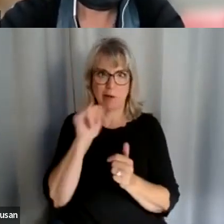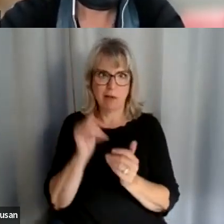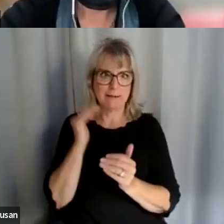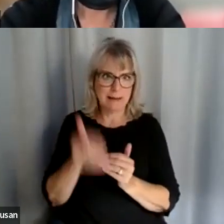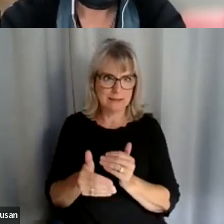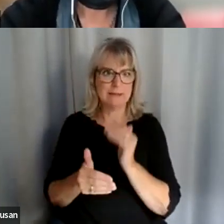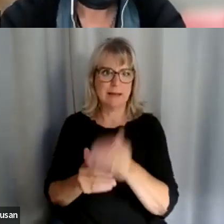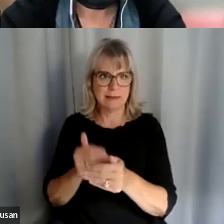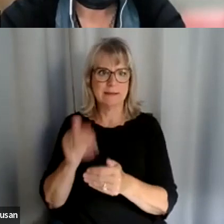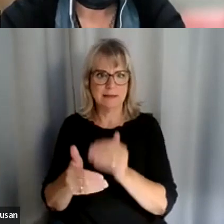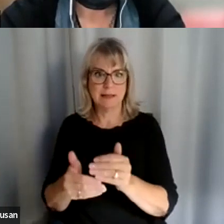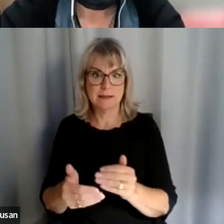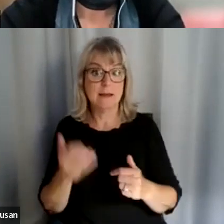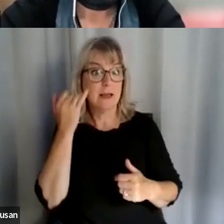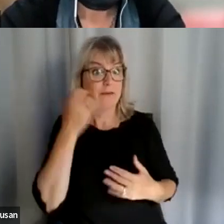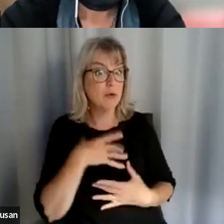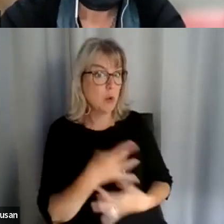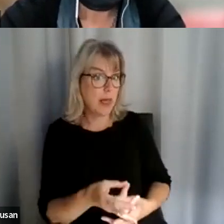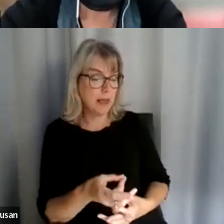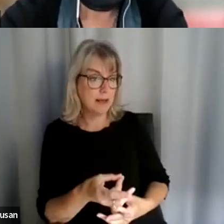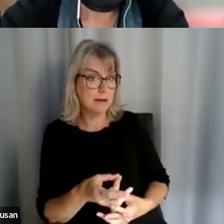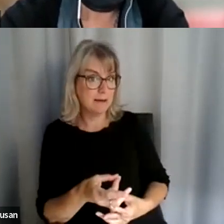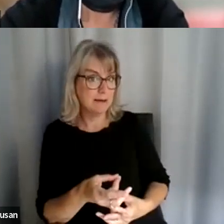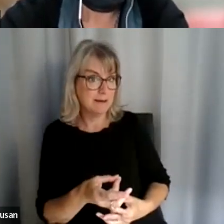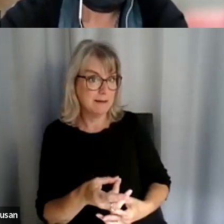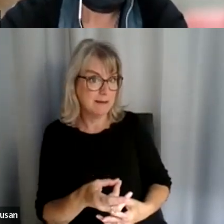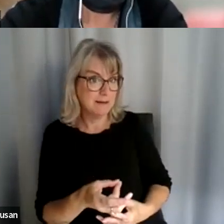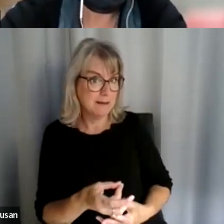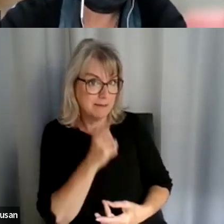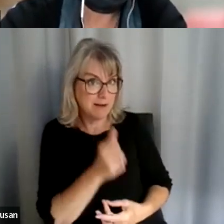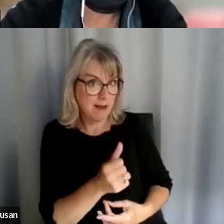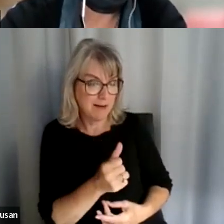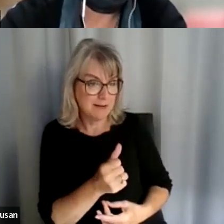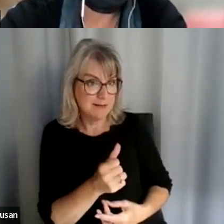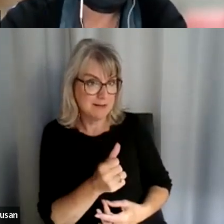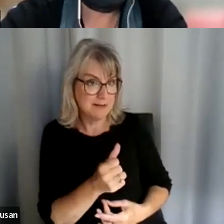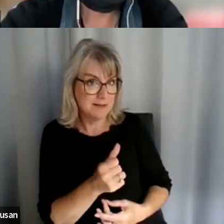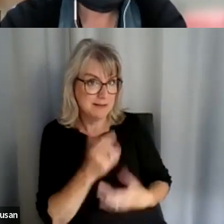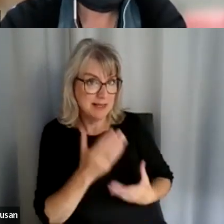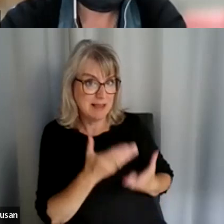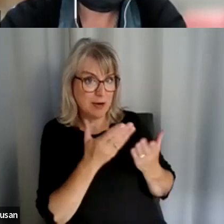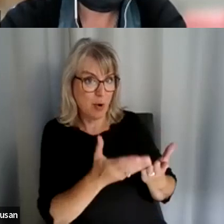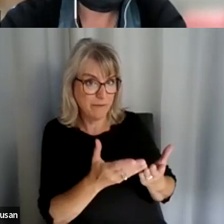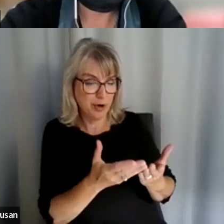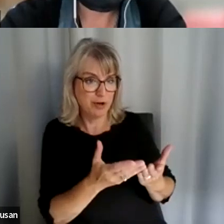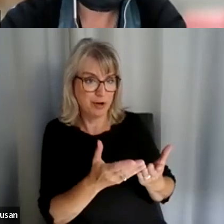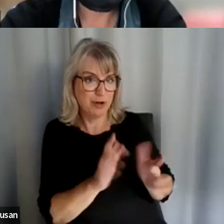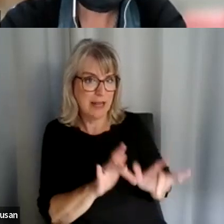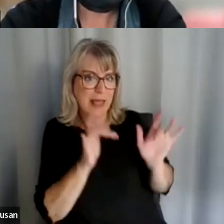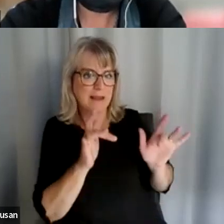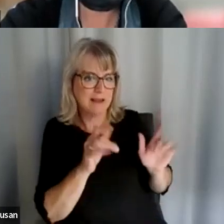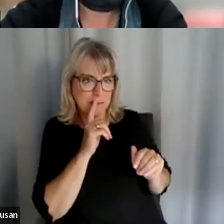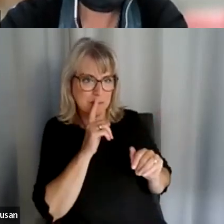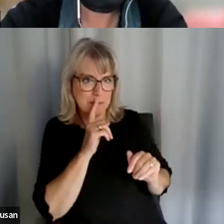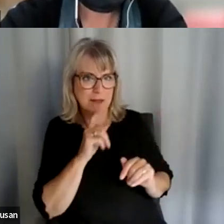great. If you don't like me, mind me chiming in, I do not take that offer lightly. The state of New